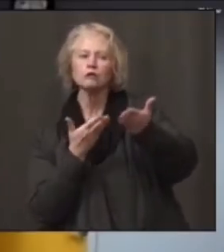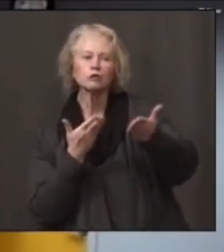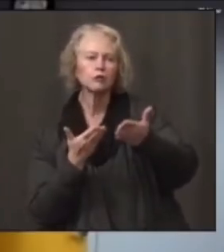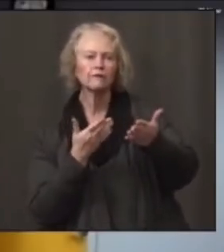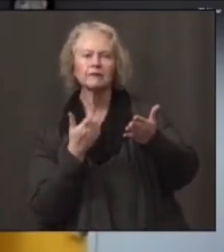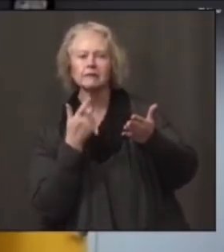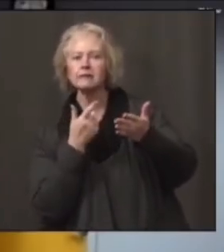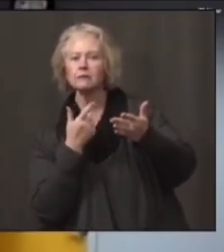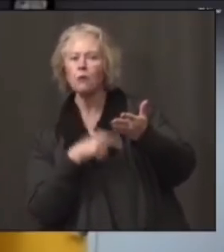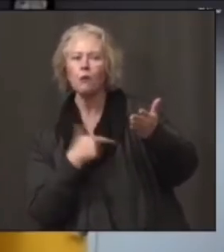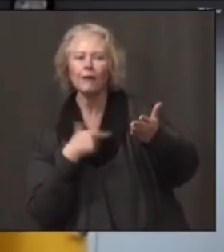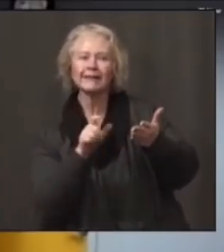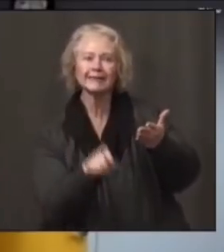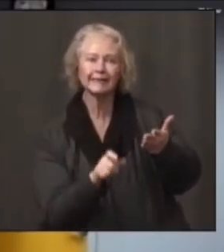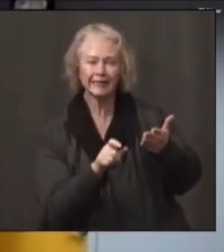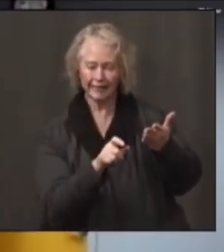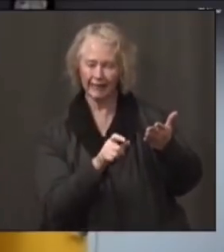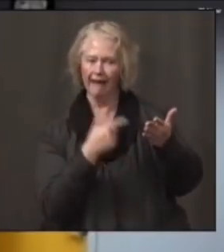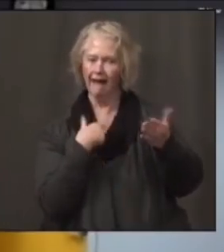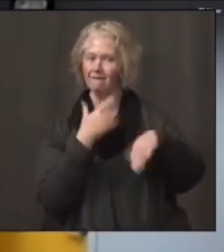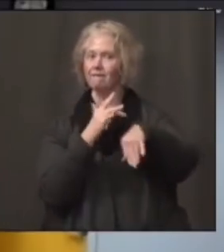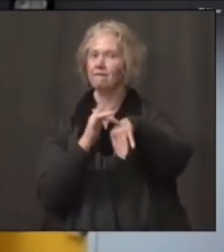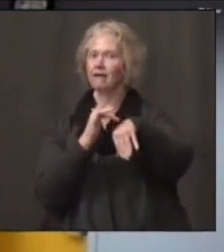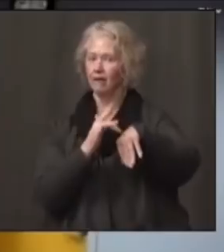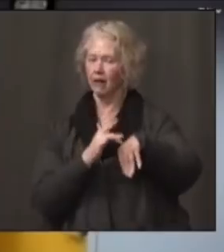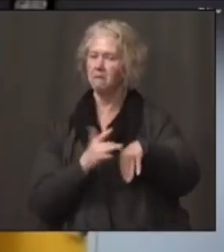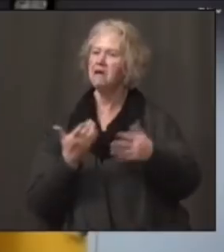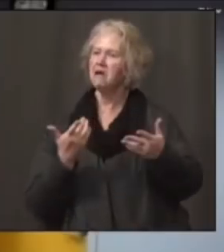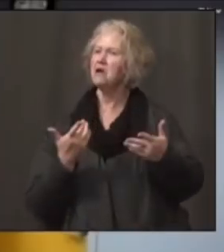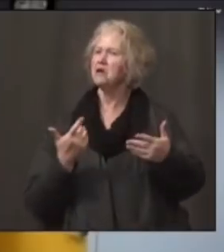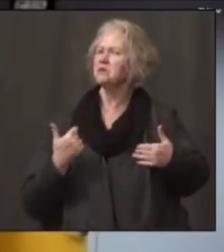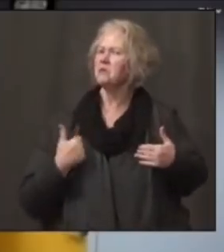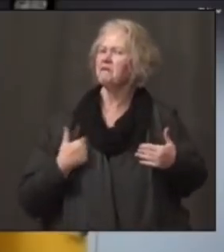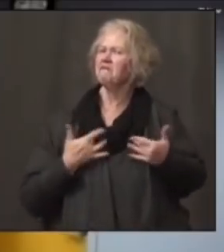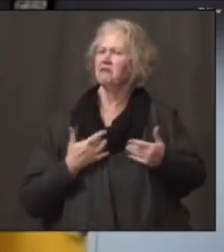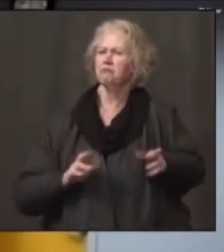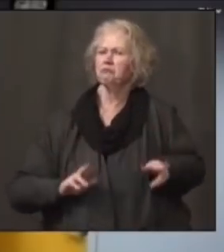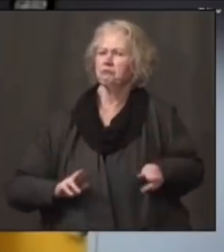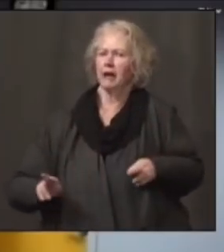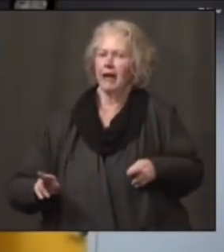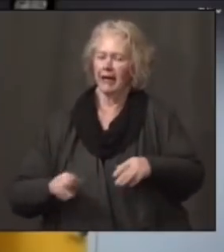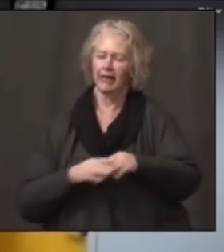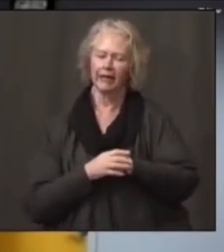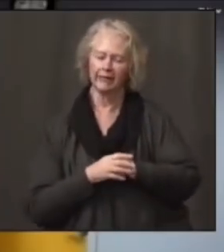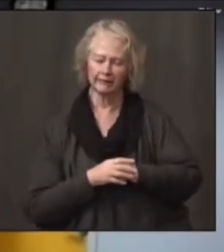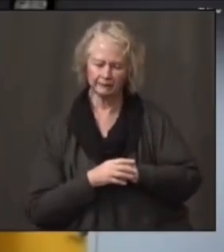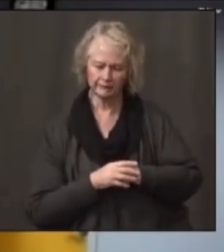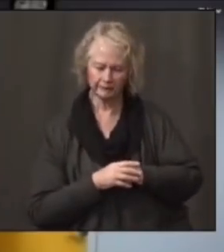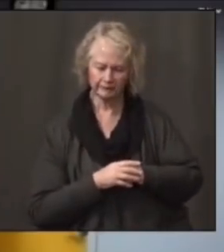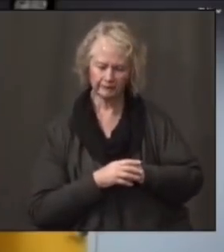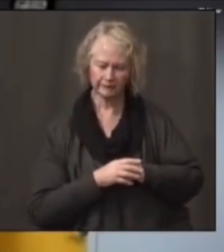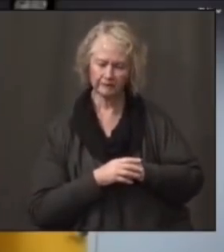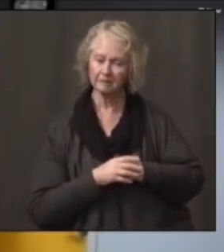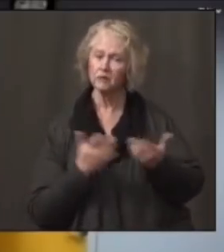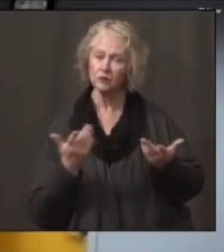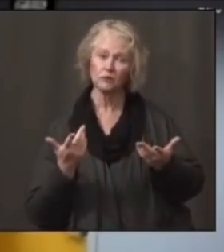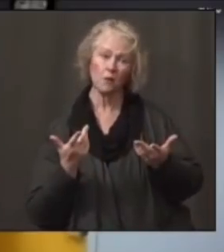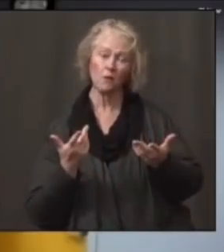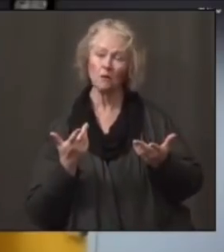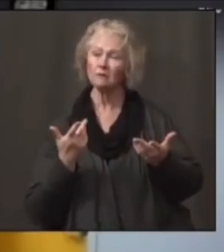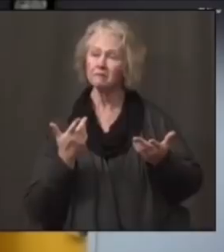equipment as needed. So we feel we're ready for this. We also, I'll reiterate what the governor said. Hey,